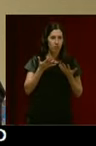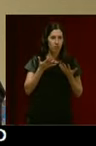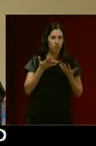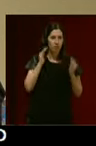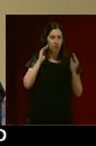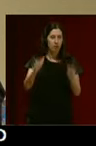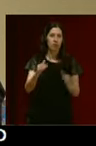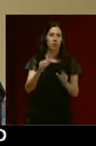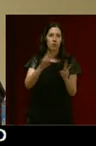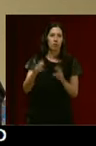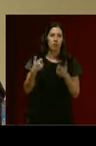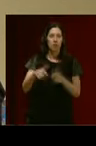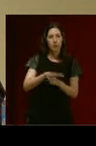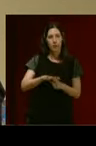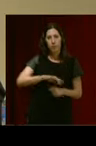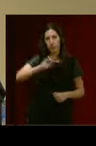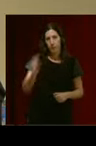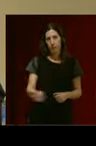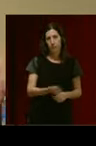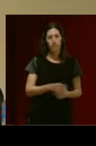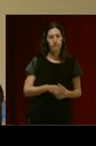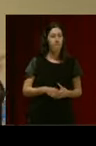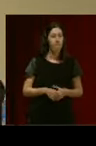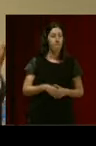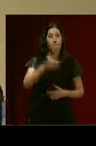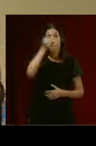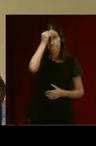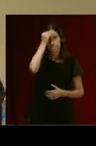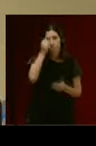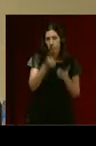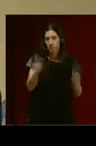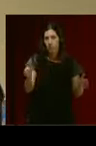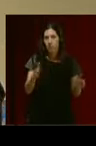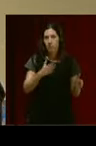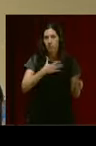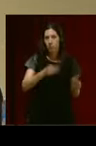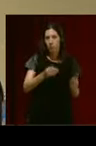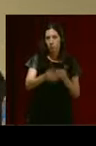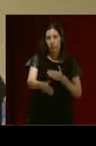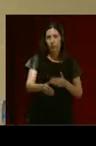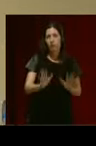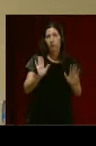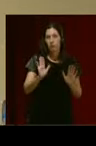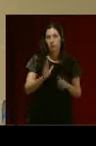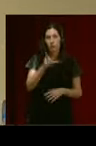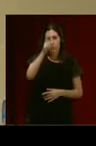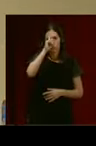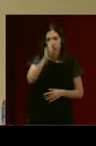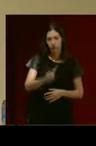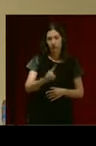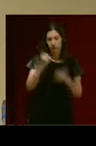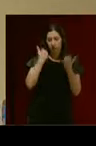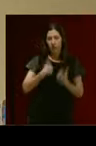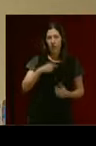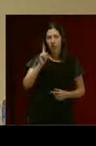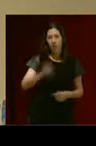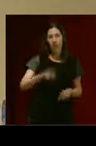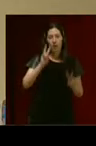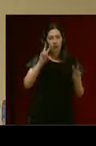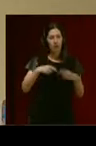technology before, in order to take a step forward with regards to what you just said.